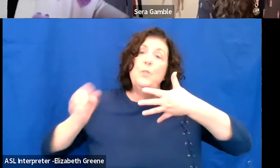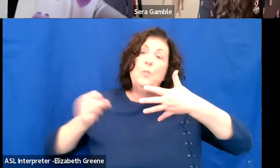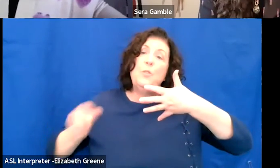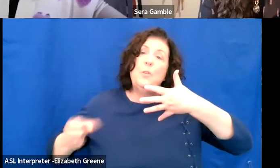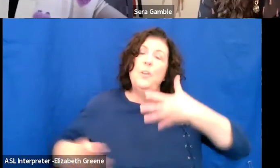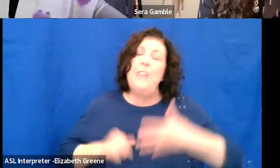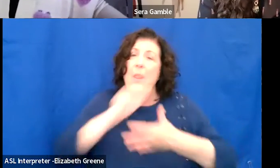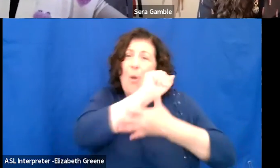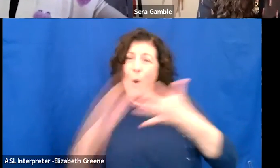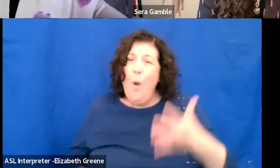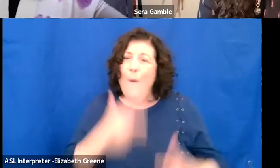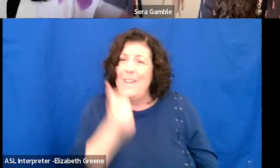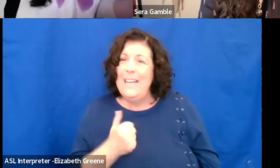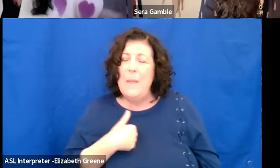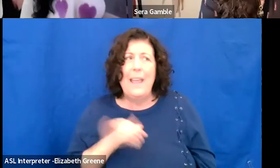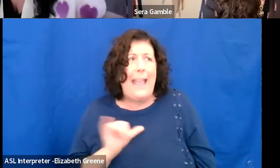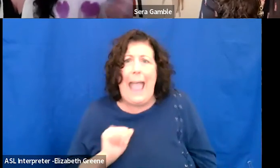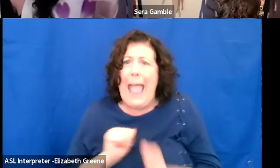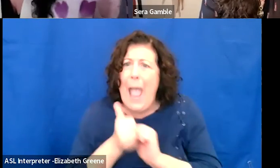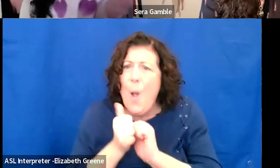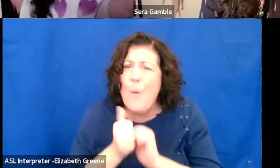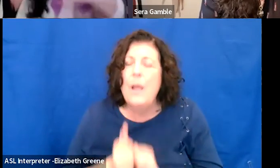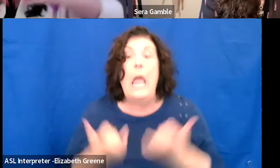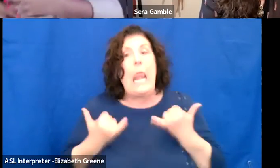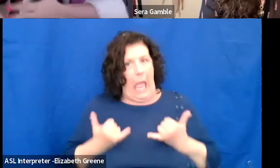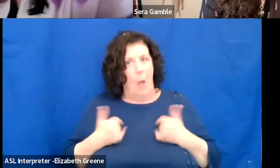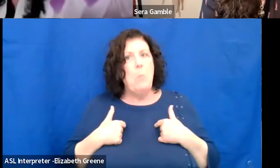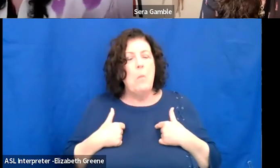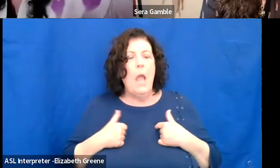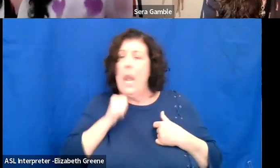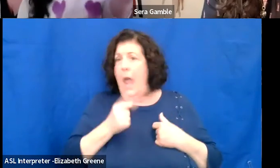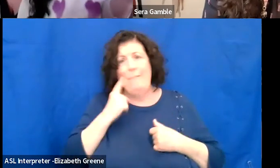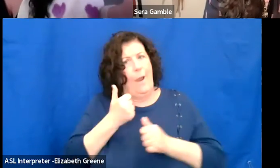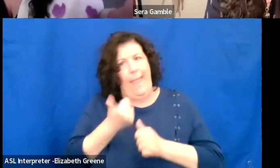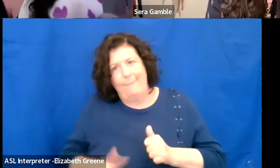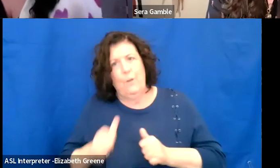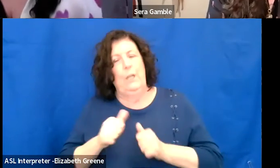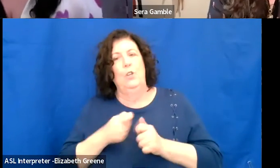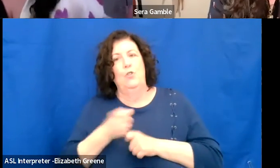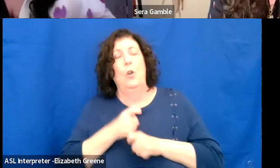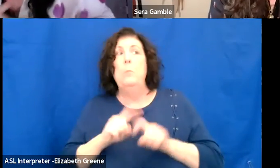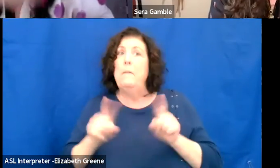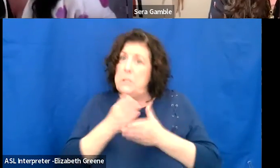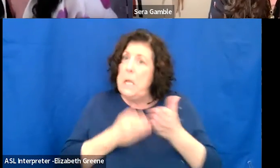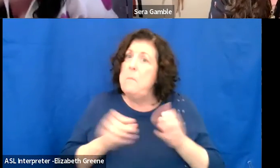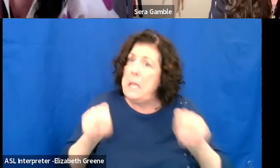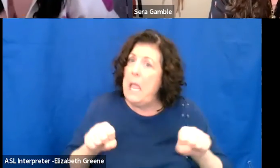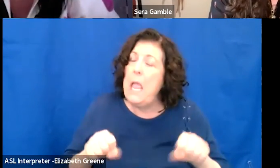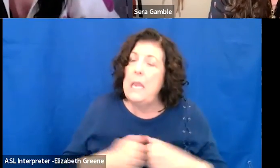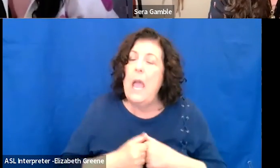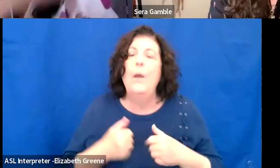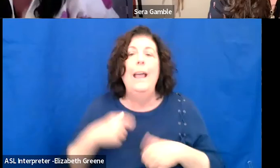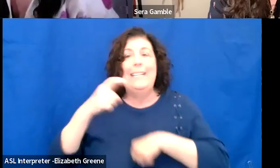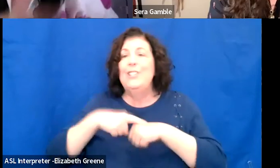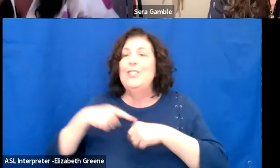like, how do they do that? And now I can't do it for every joke, but for some I can do it. And it's just time